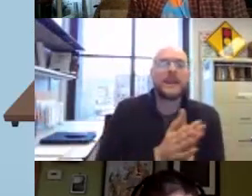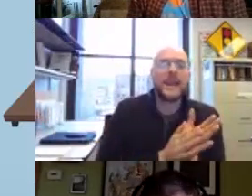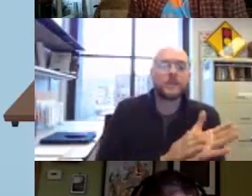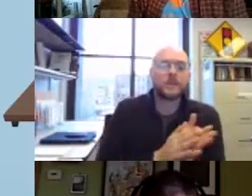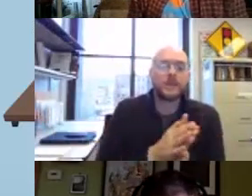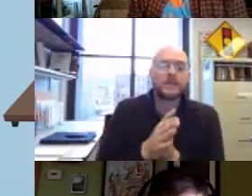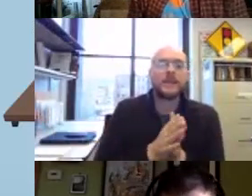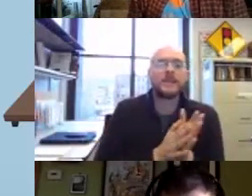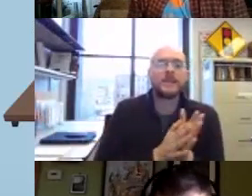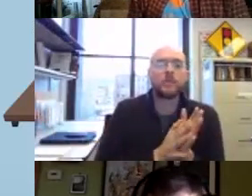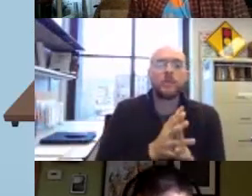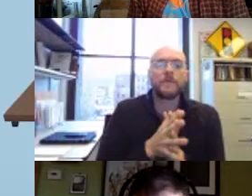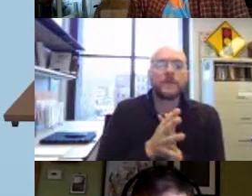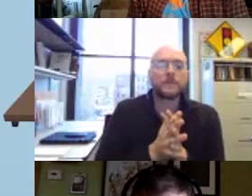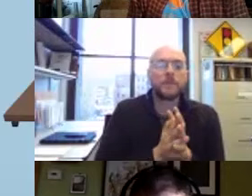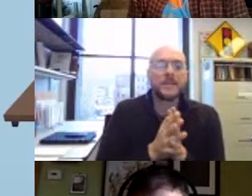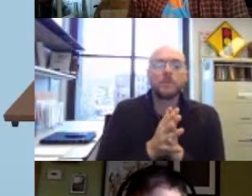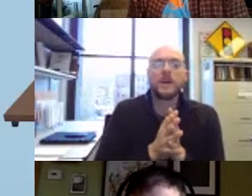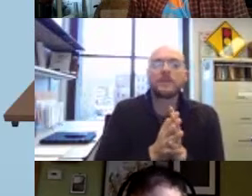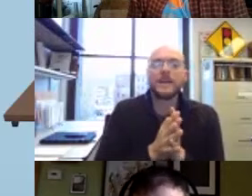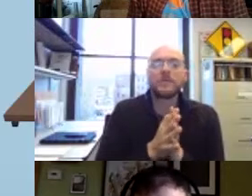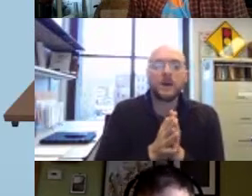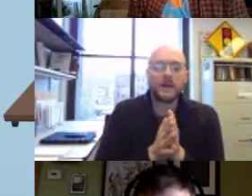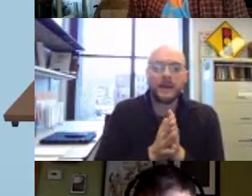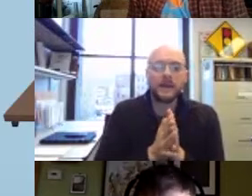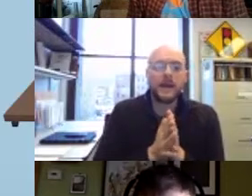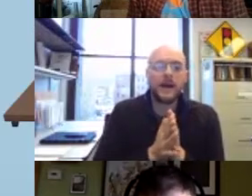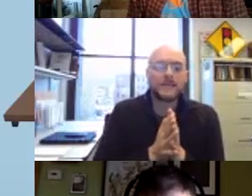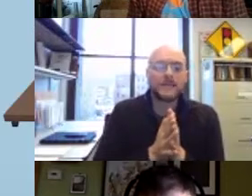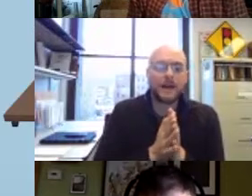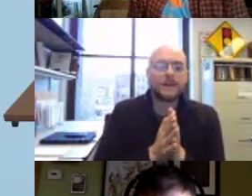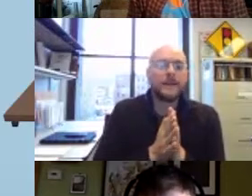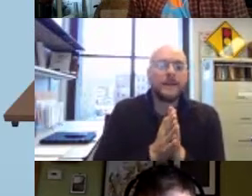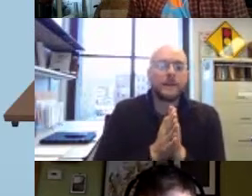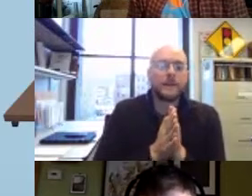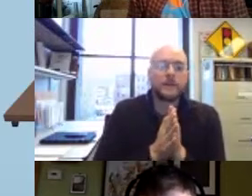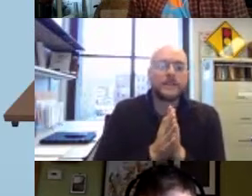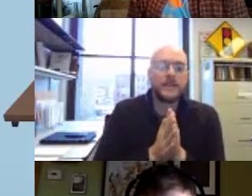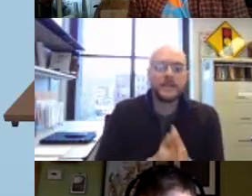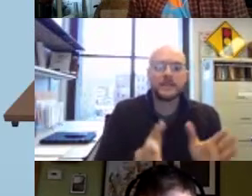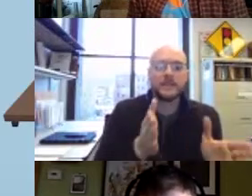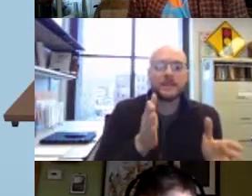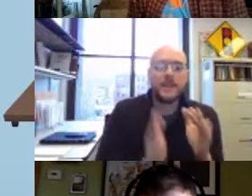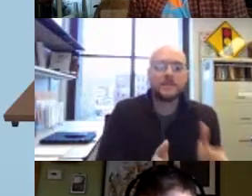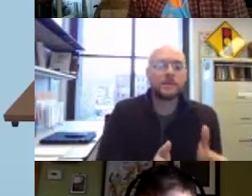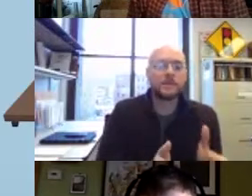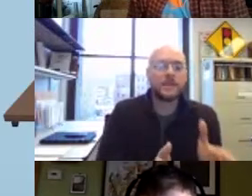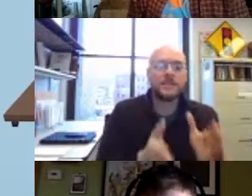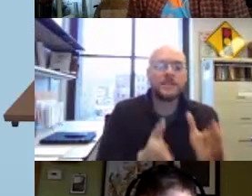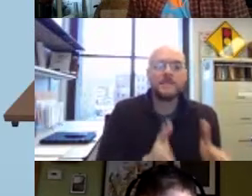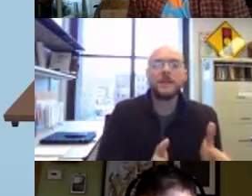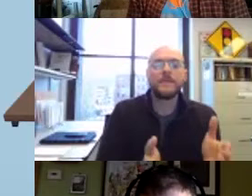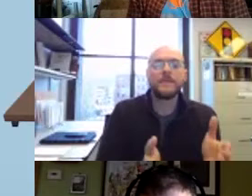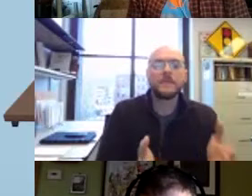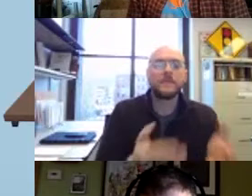space. Starting at A Street is the first place where legal parking is allowed. And so you can see it's the same typical